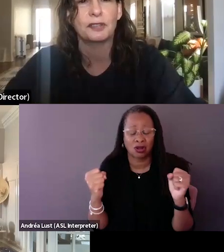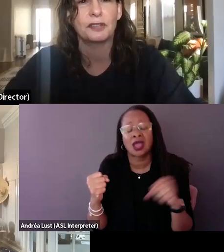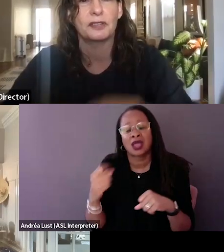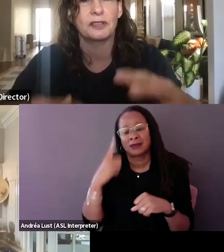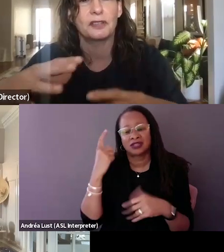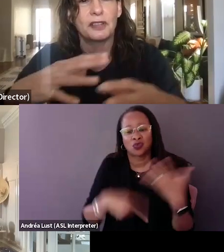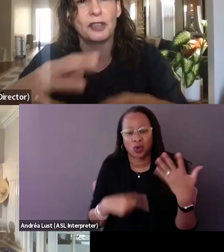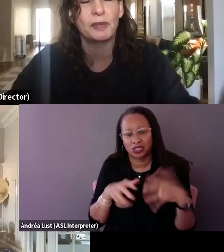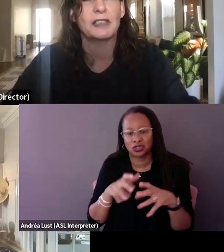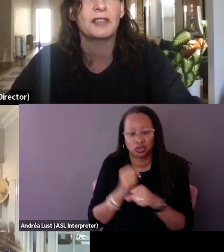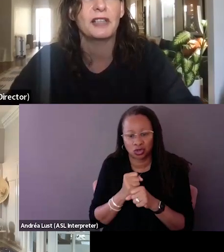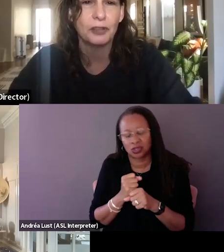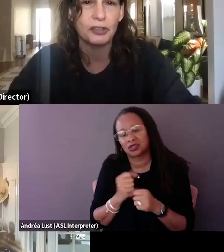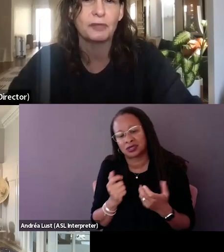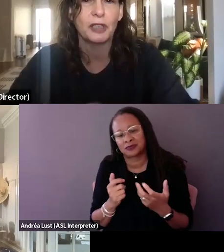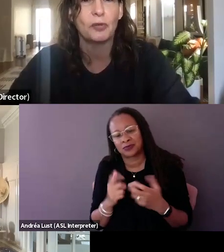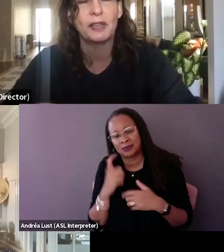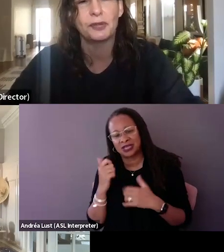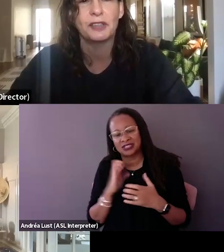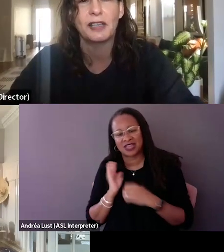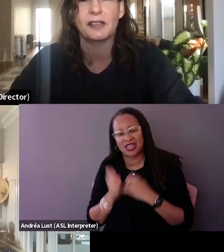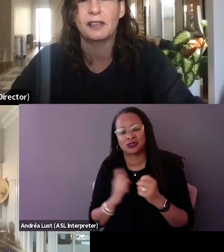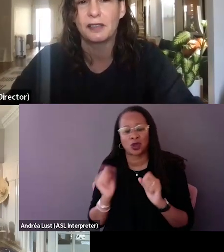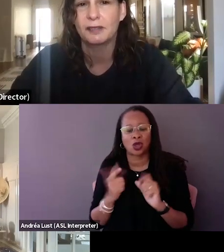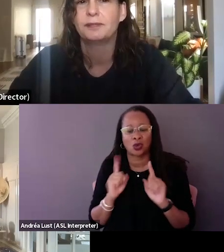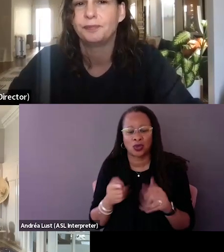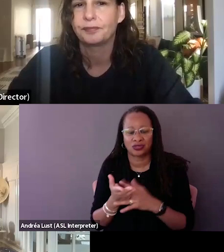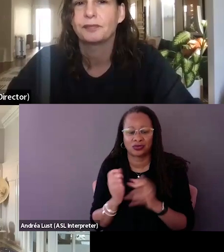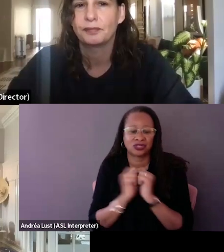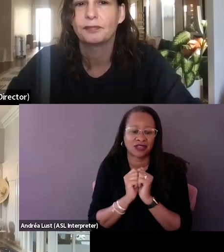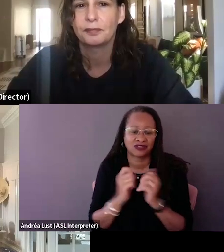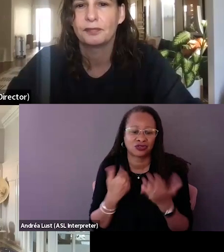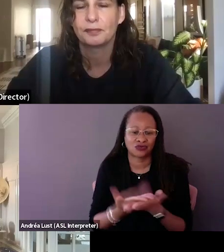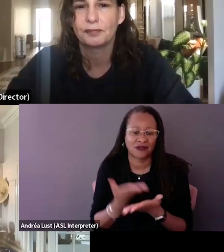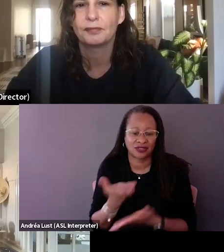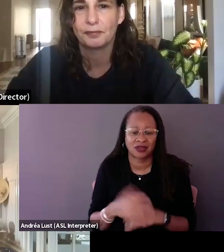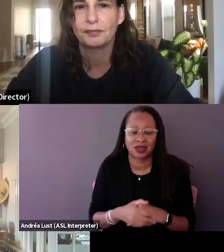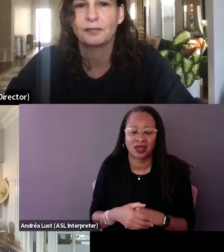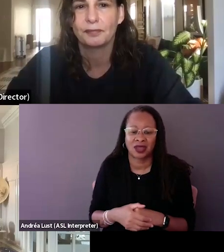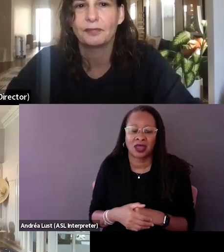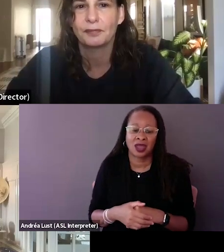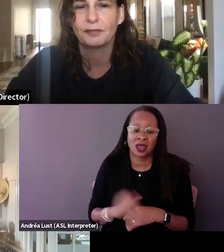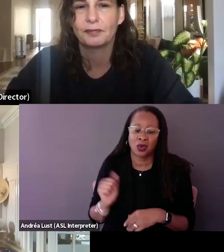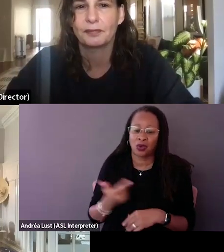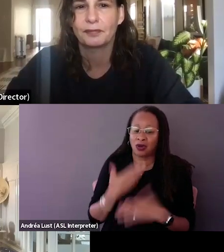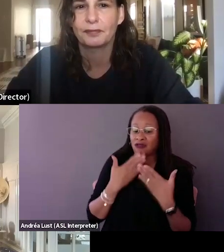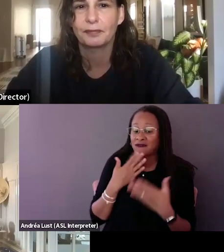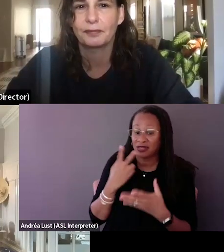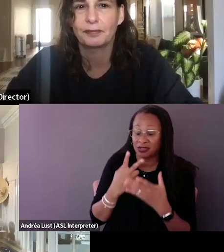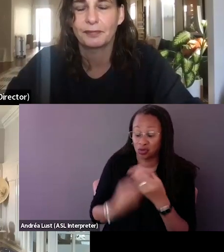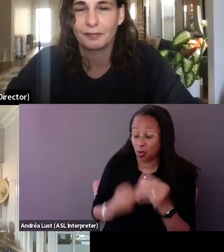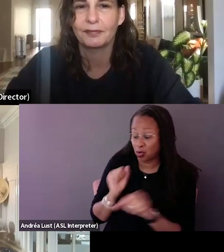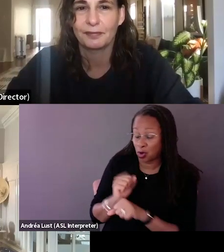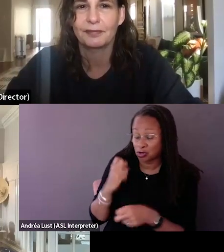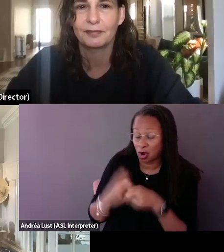took, because of the evolution we all went through to get there. Well, it's why we're all grateful that you both worked so hard